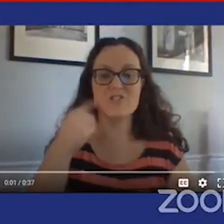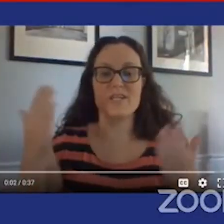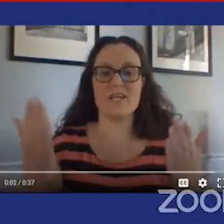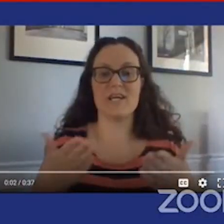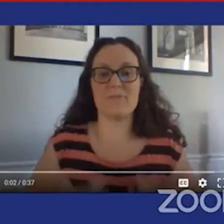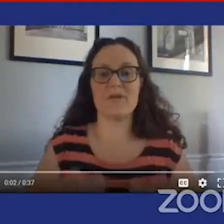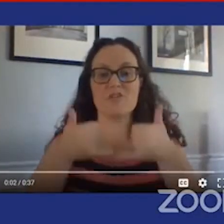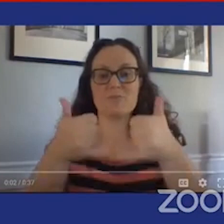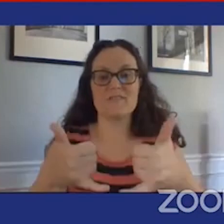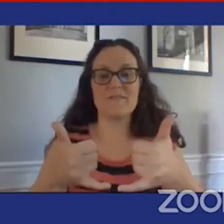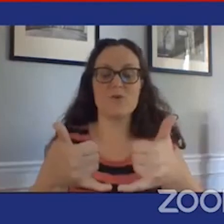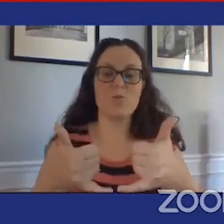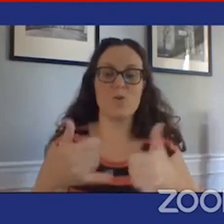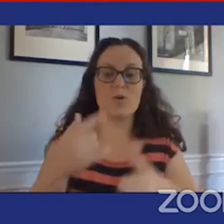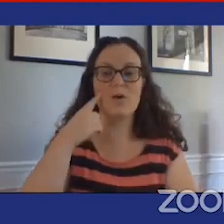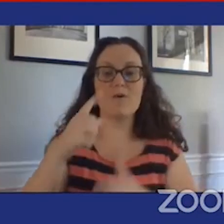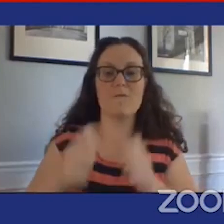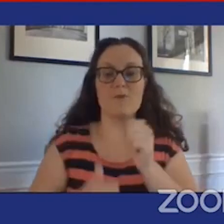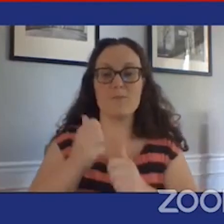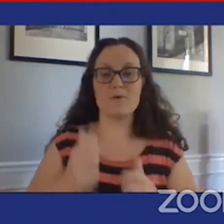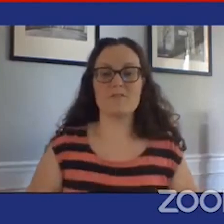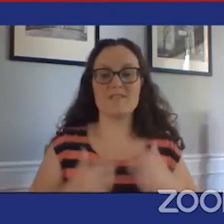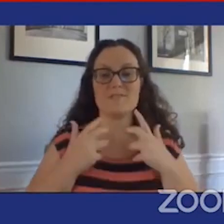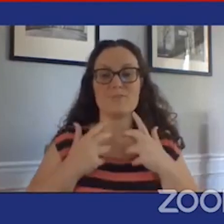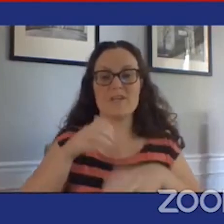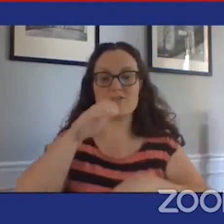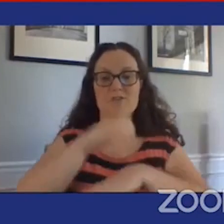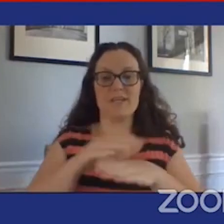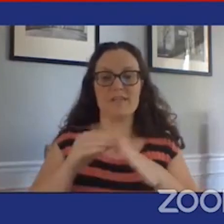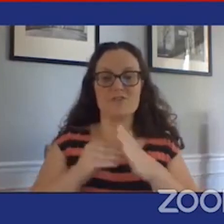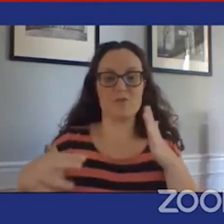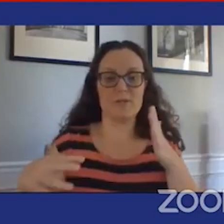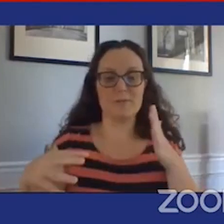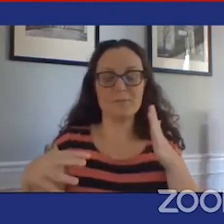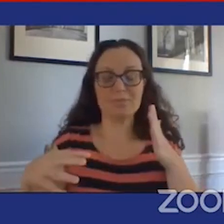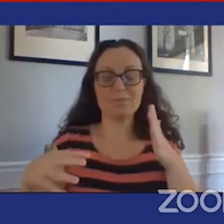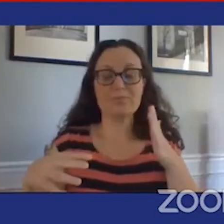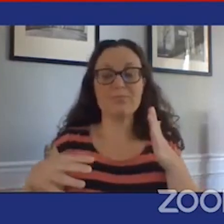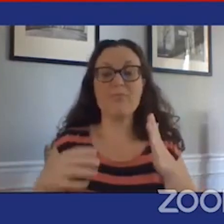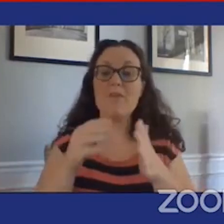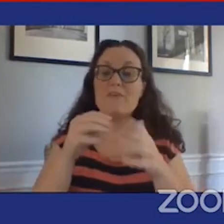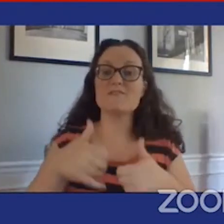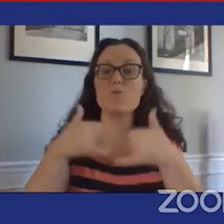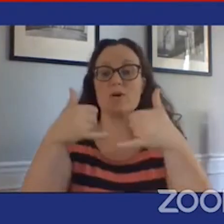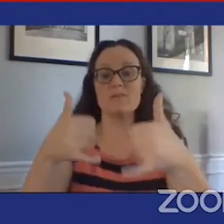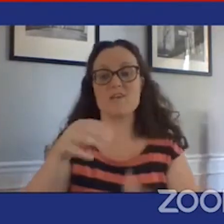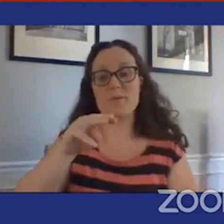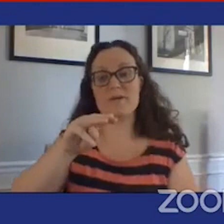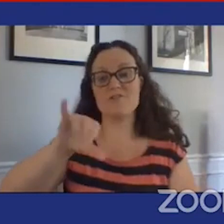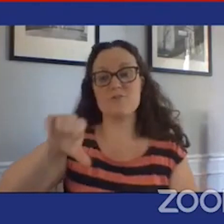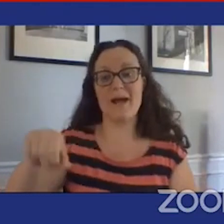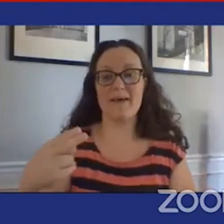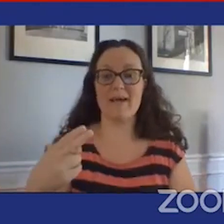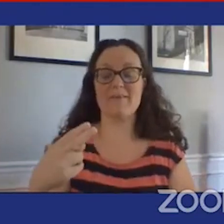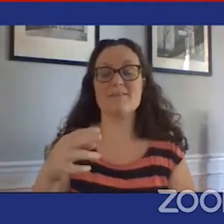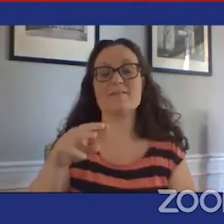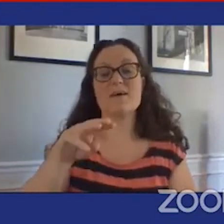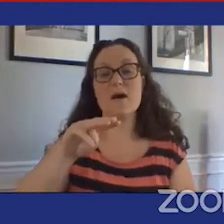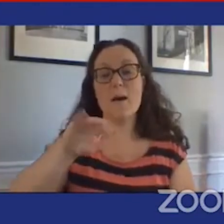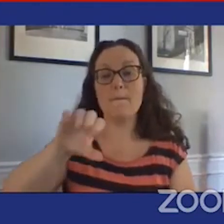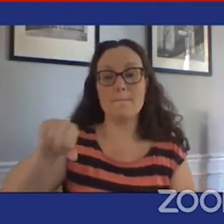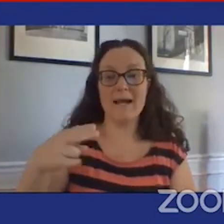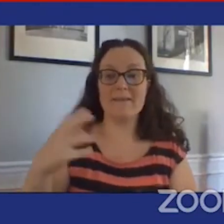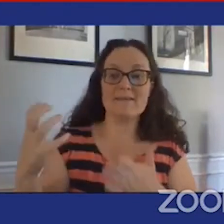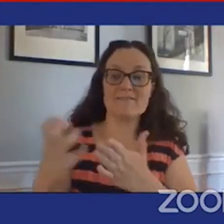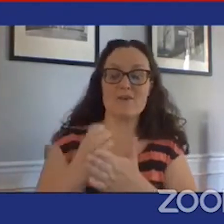My name is Heather G, and I'm here to present the award for most inspirational English student. This award is going to Myla